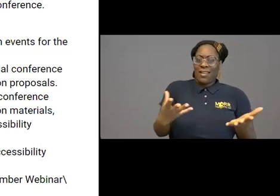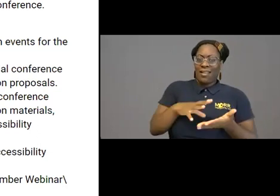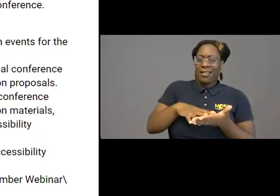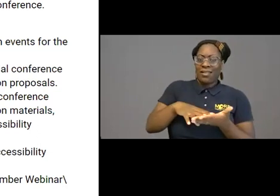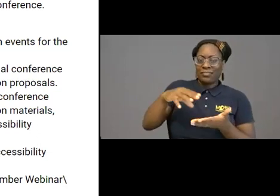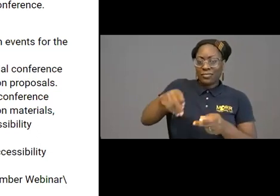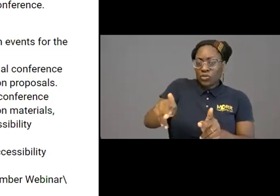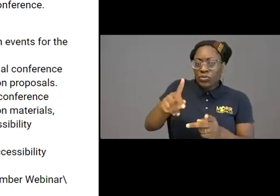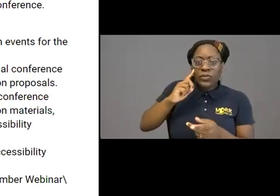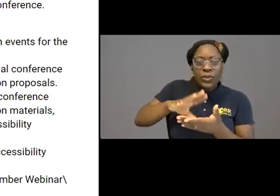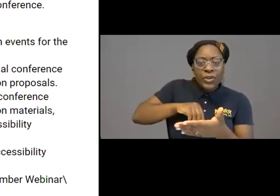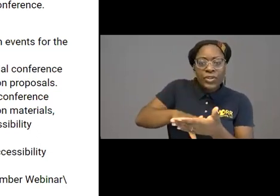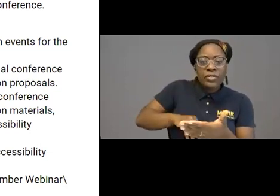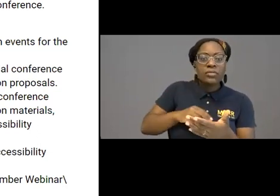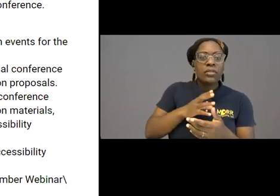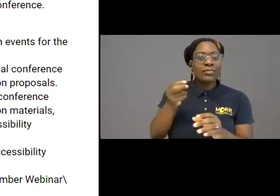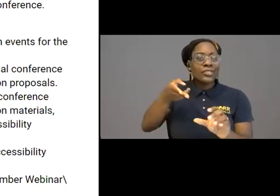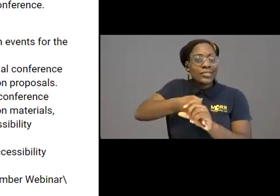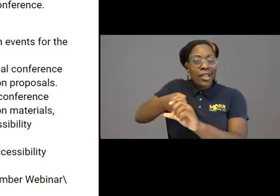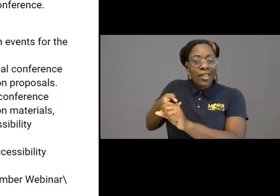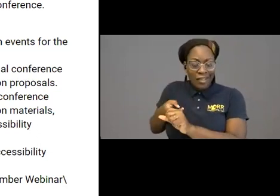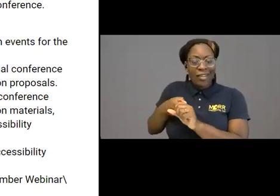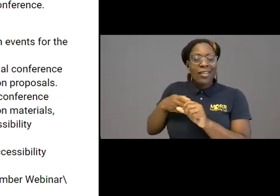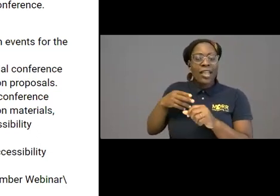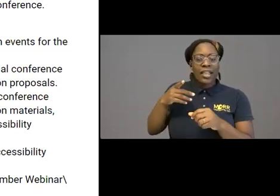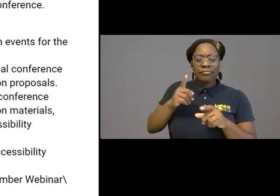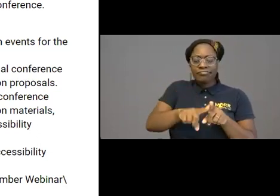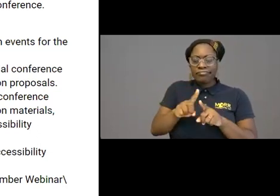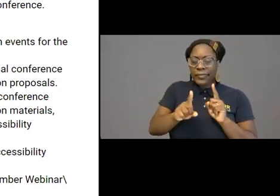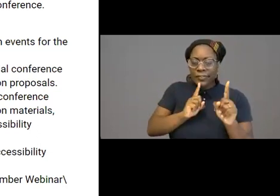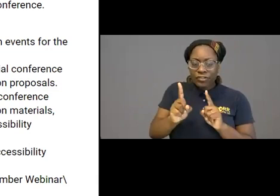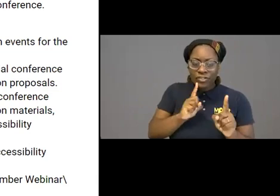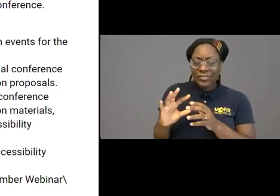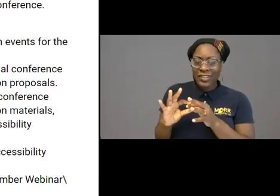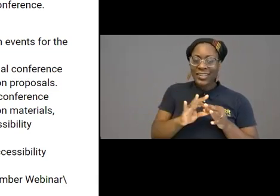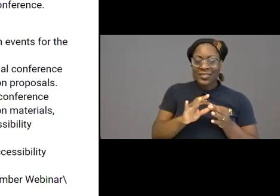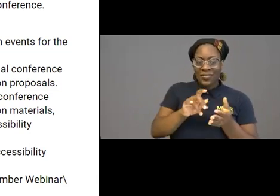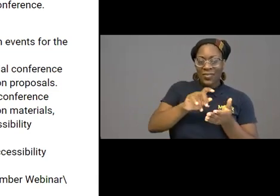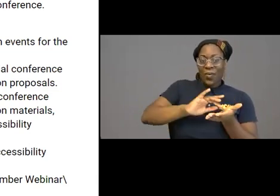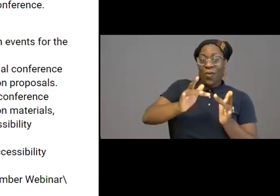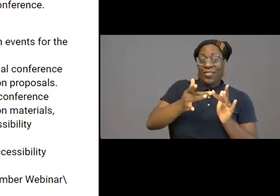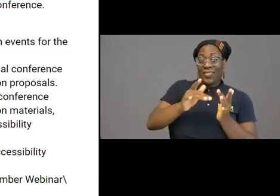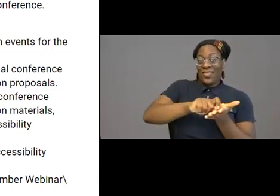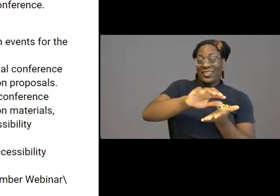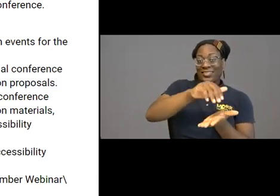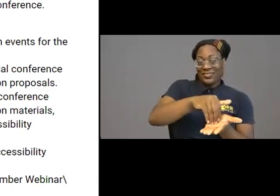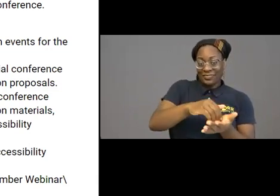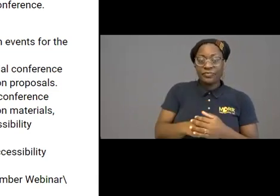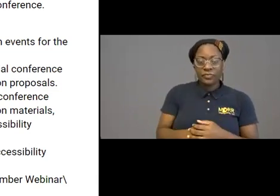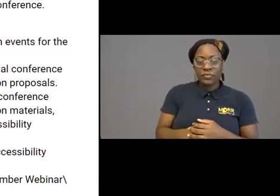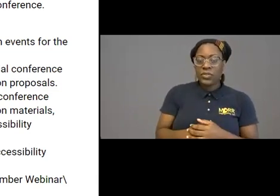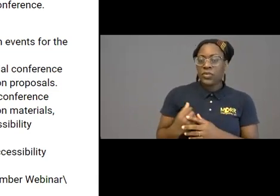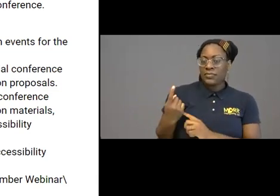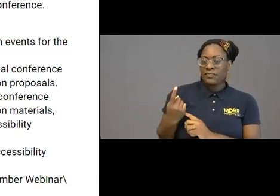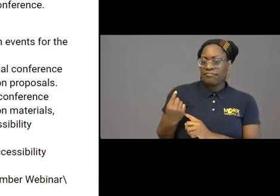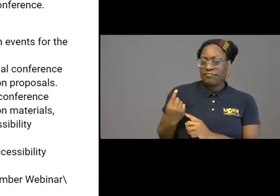3 members, including me as the chair. My fellow committee members are Dwayne Theobald and Jill Dahlman. And if